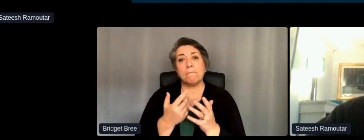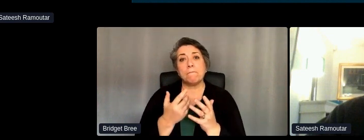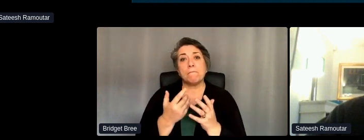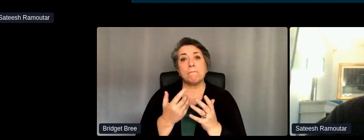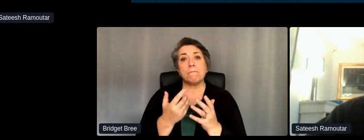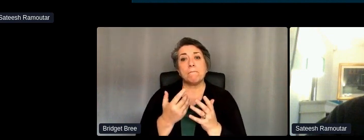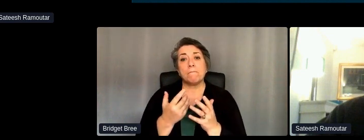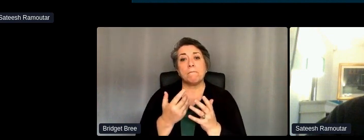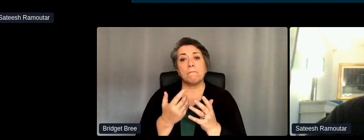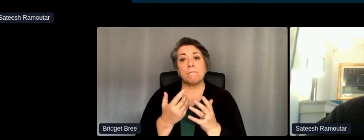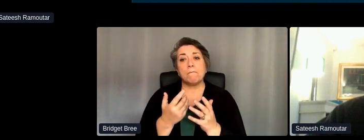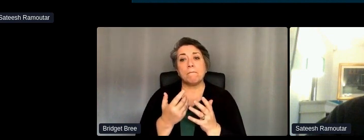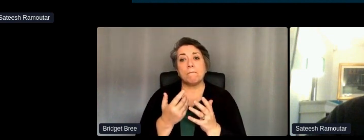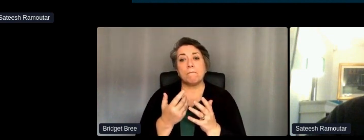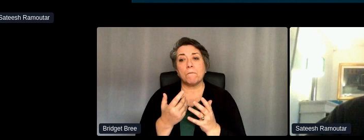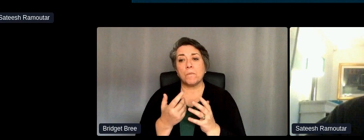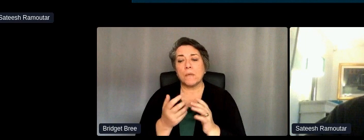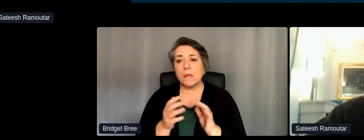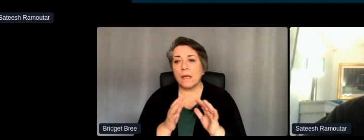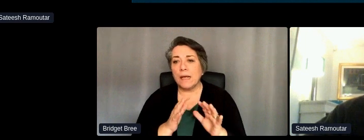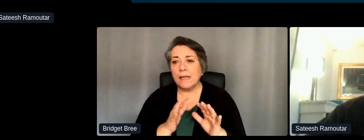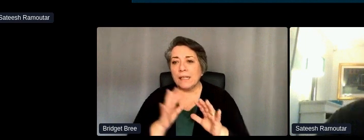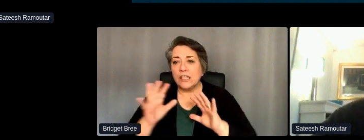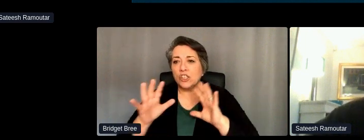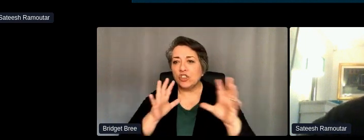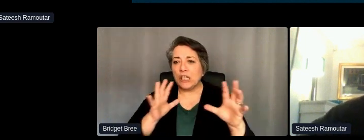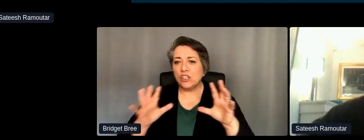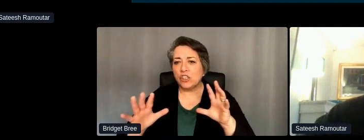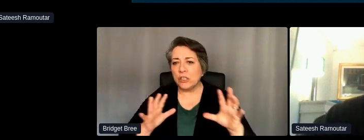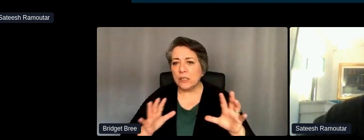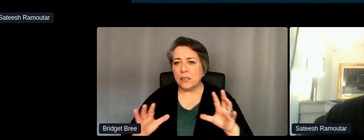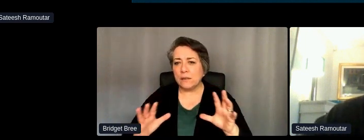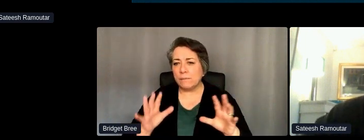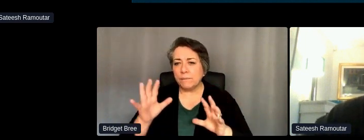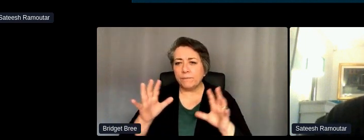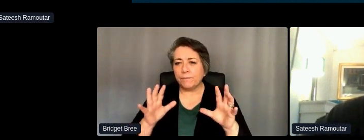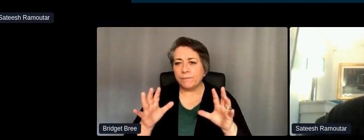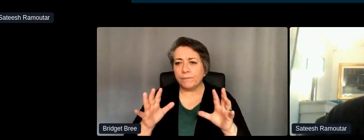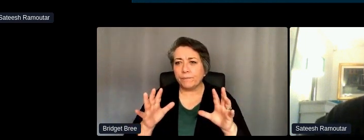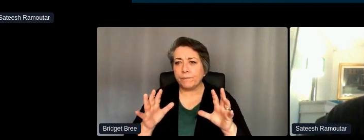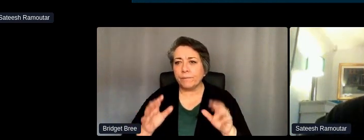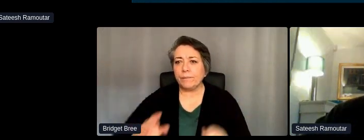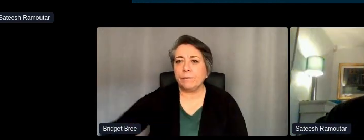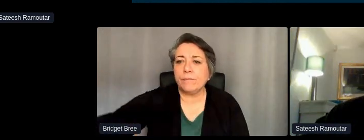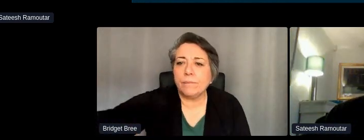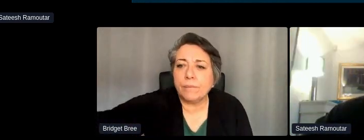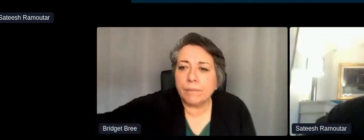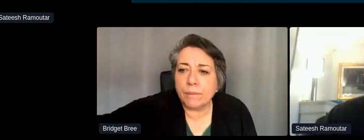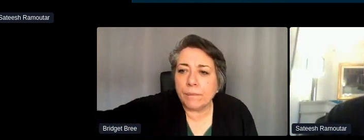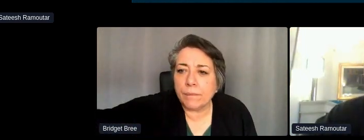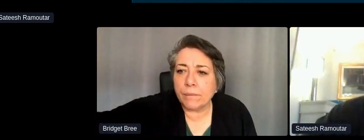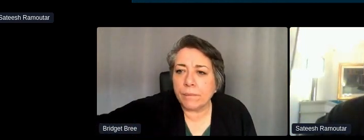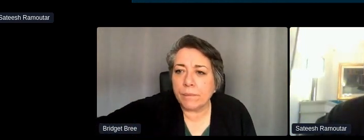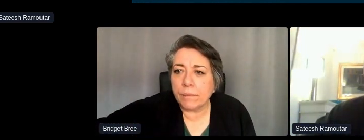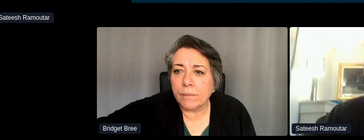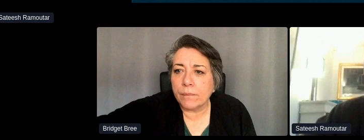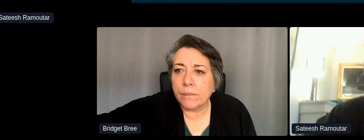Improved gestures, and I think this is from Nivian Morales. Double tapping on the screen